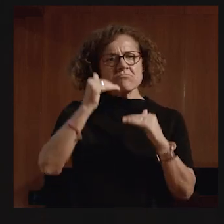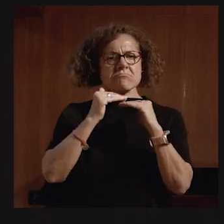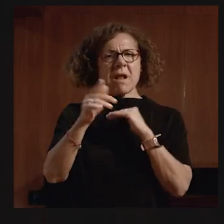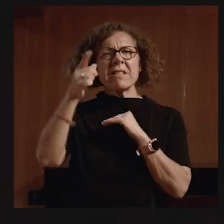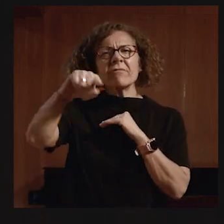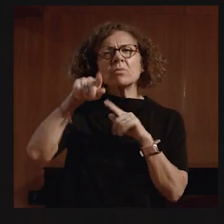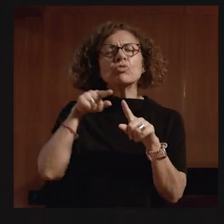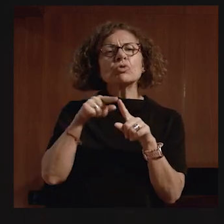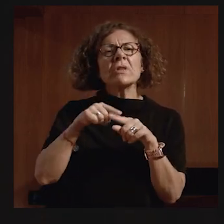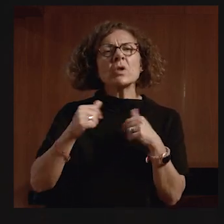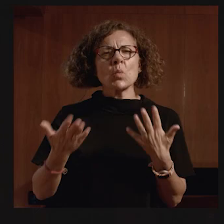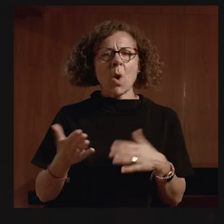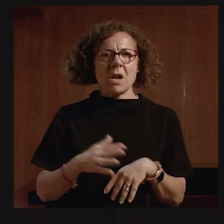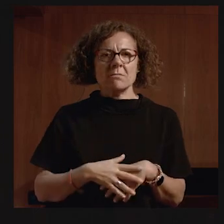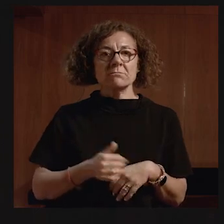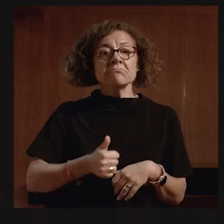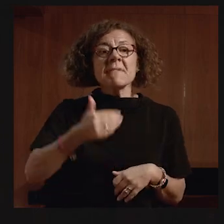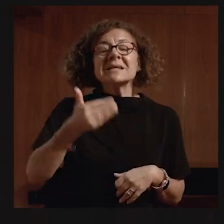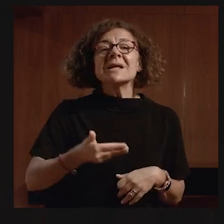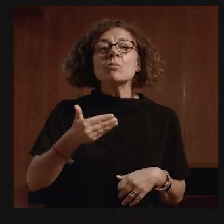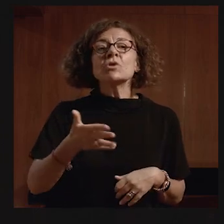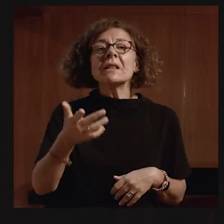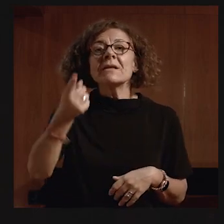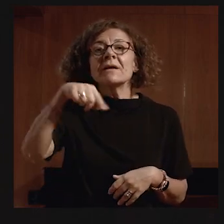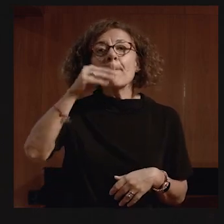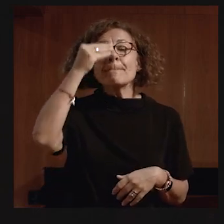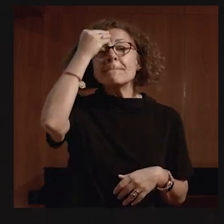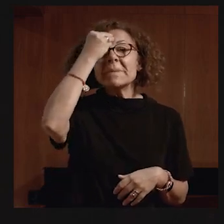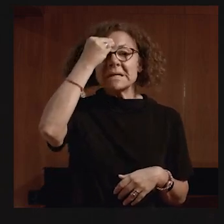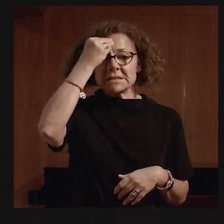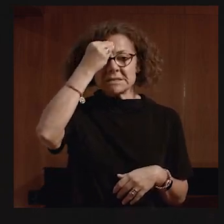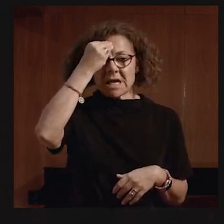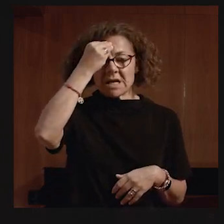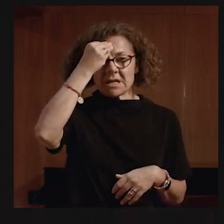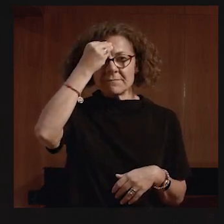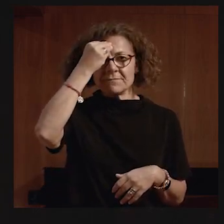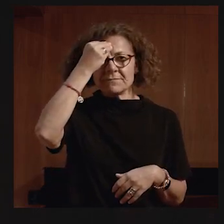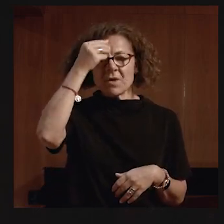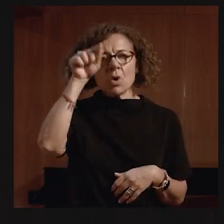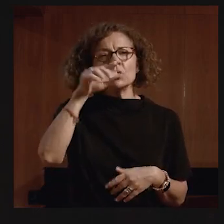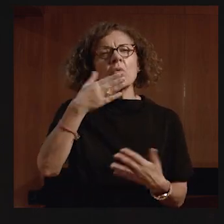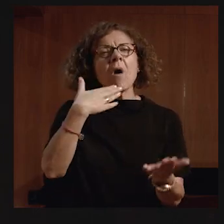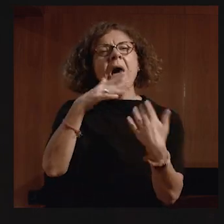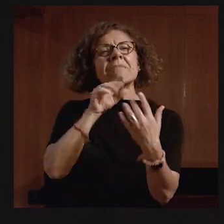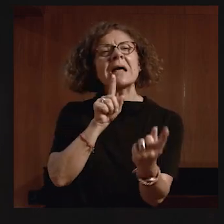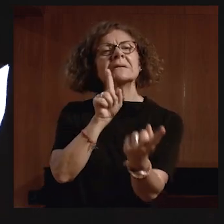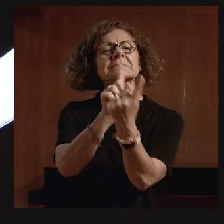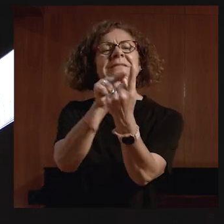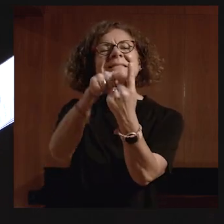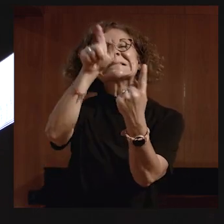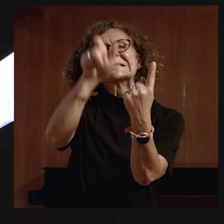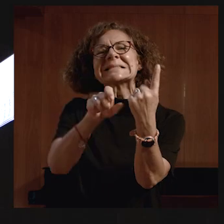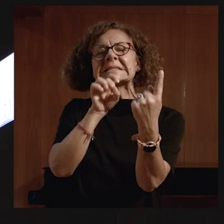importantly than that, think about who it is you're wanting to talk to. Who are you wanting to communicate with?